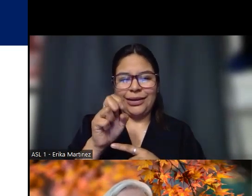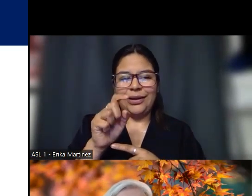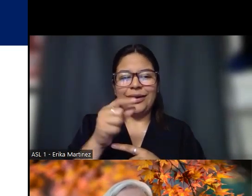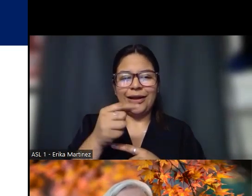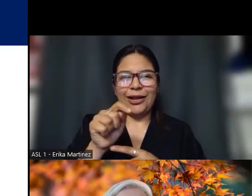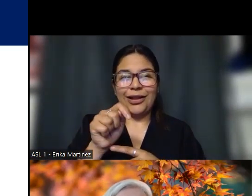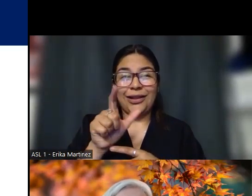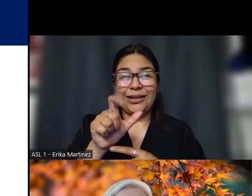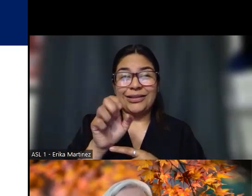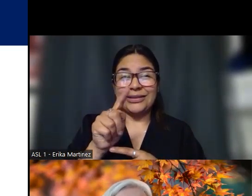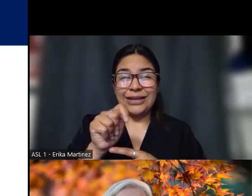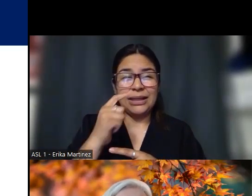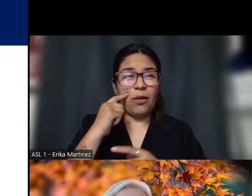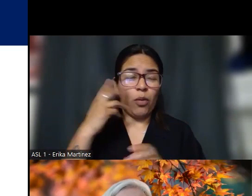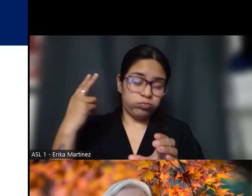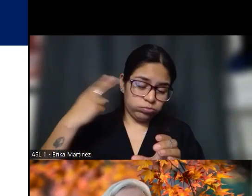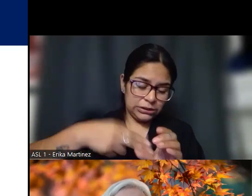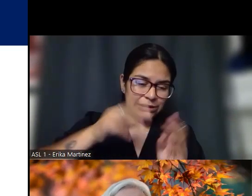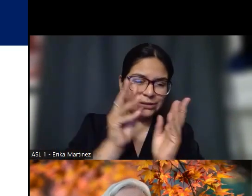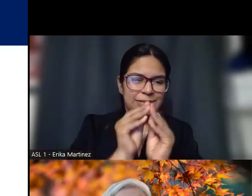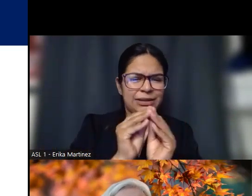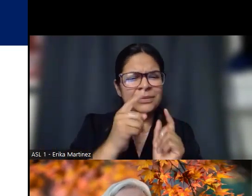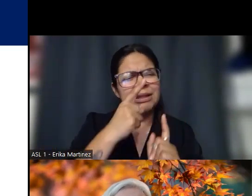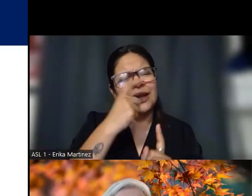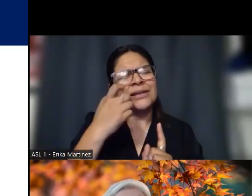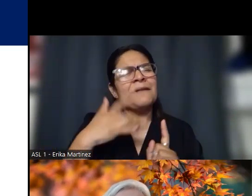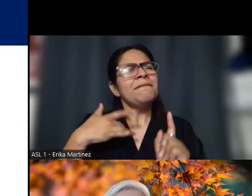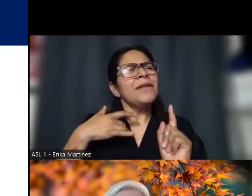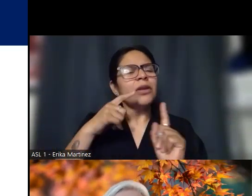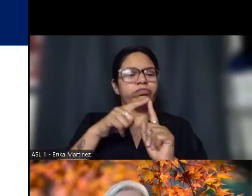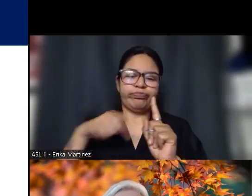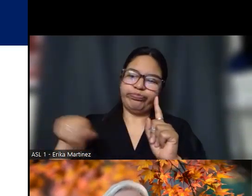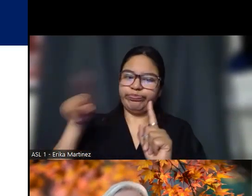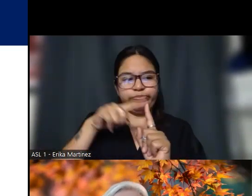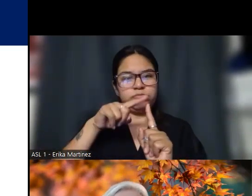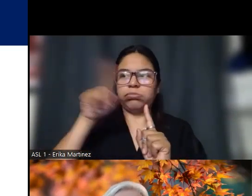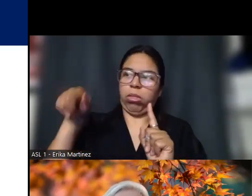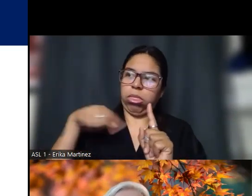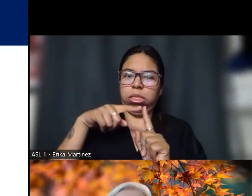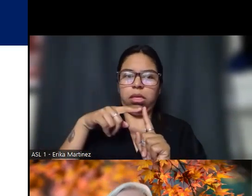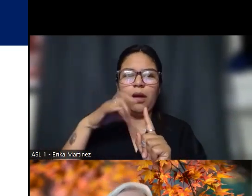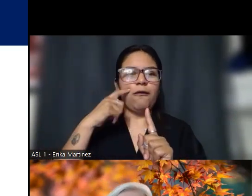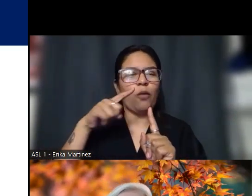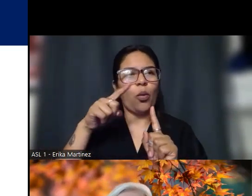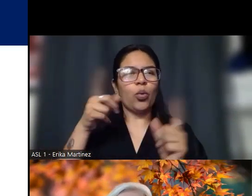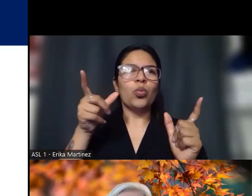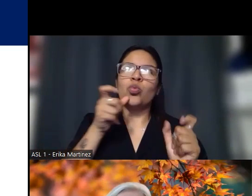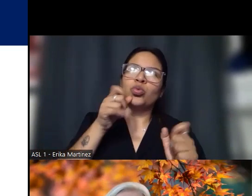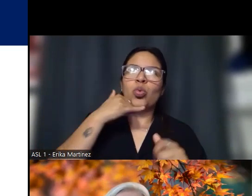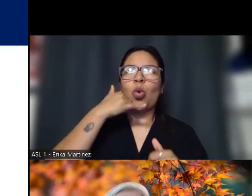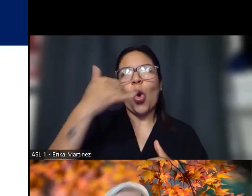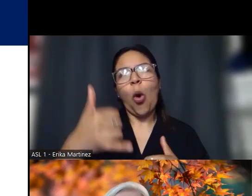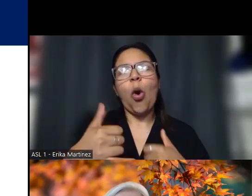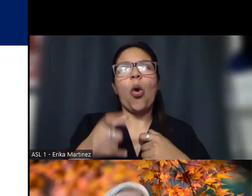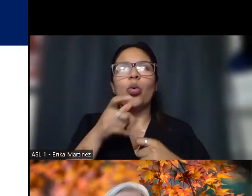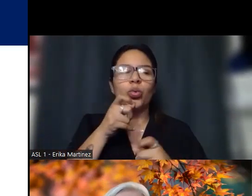I am attending this meeting today because I've been kind of getting the runaround from the ombudsman. They're telling me that I need to